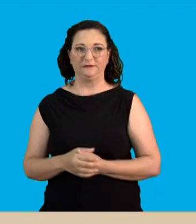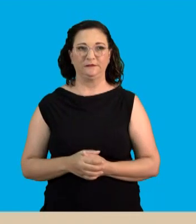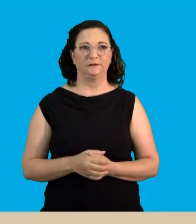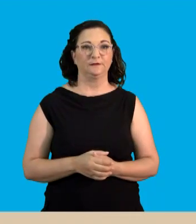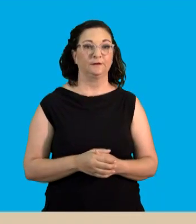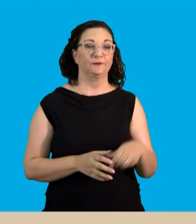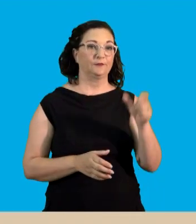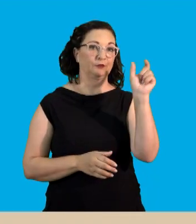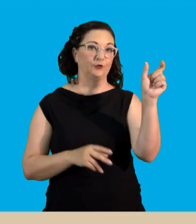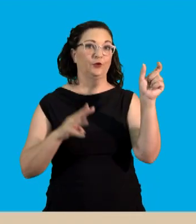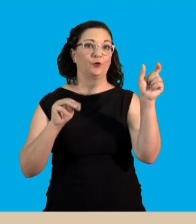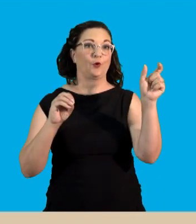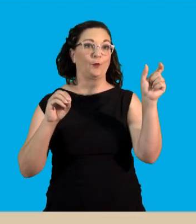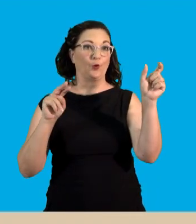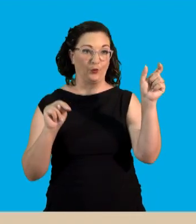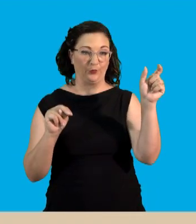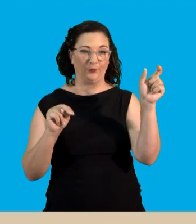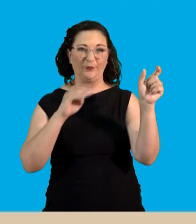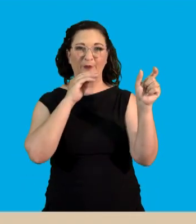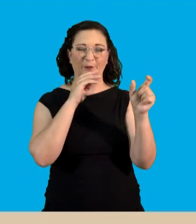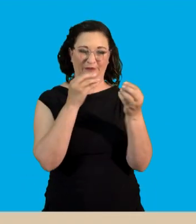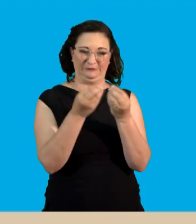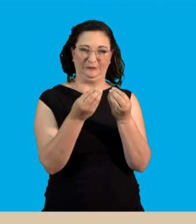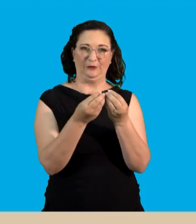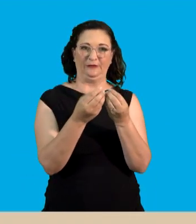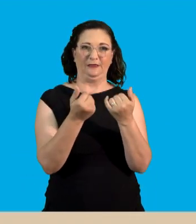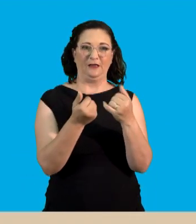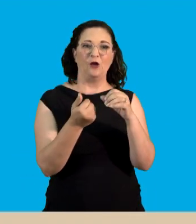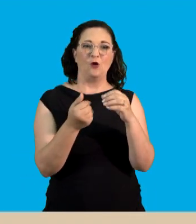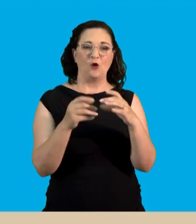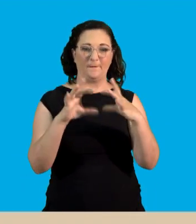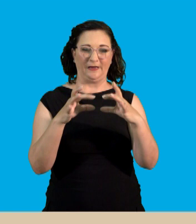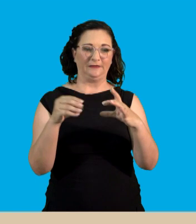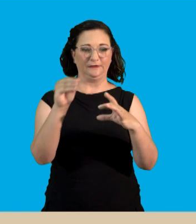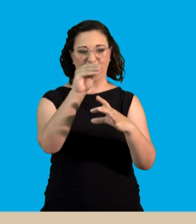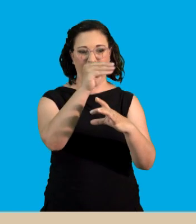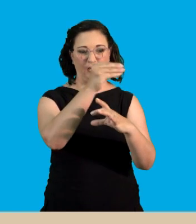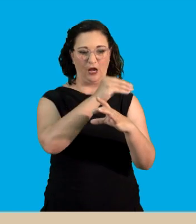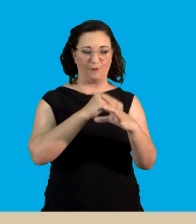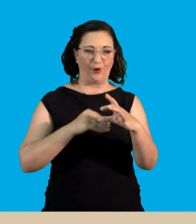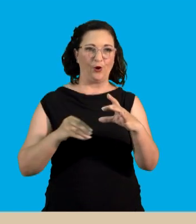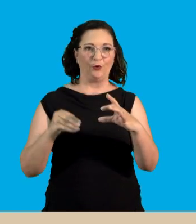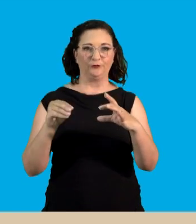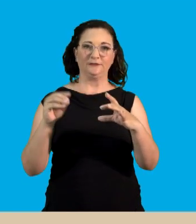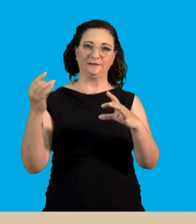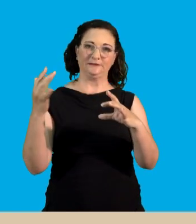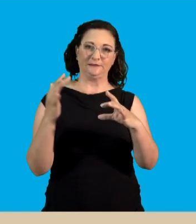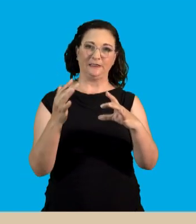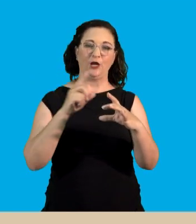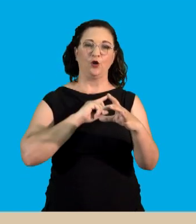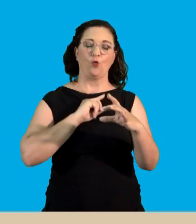which is the moon. It is a body that revolves around a planet and that shines